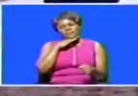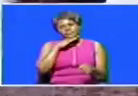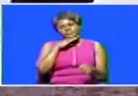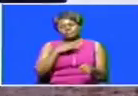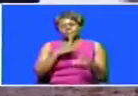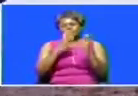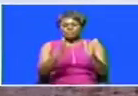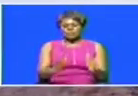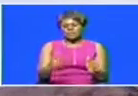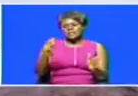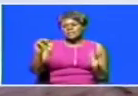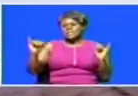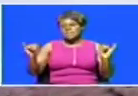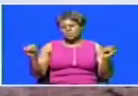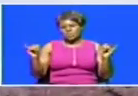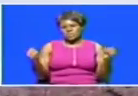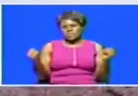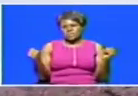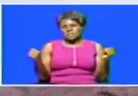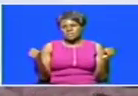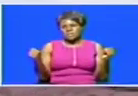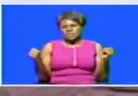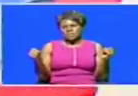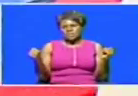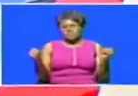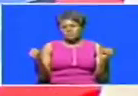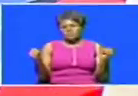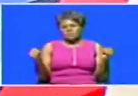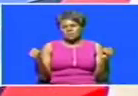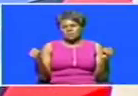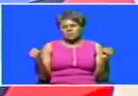Janet Chapia, KTN News. All right.